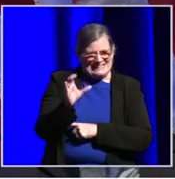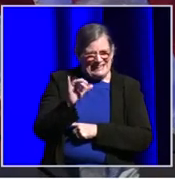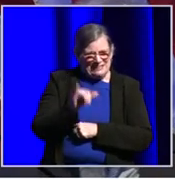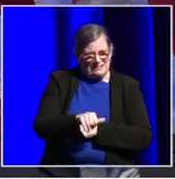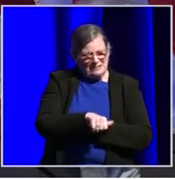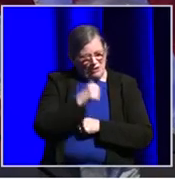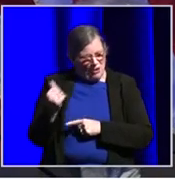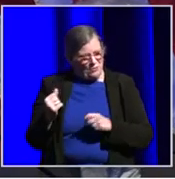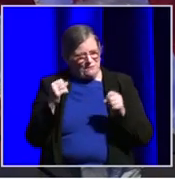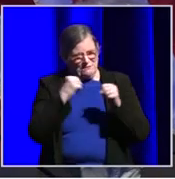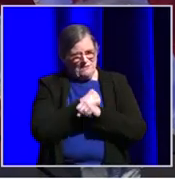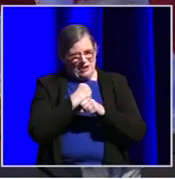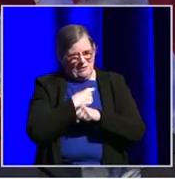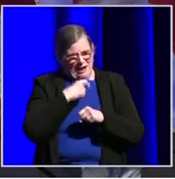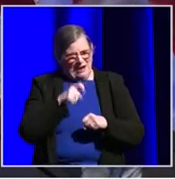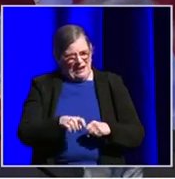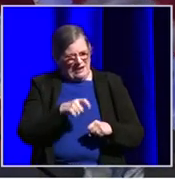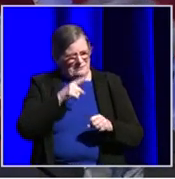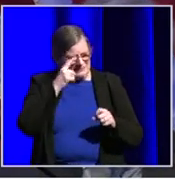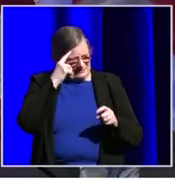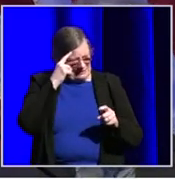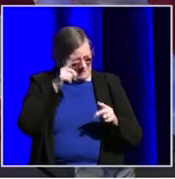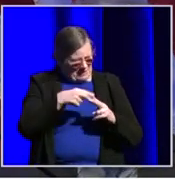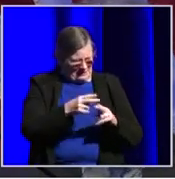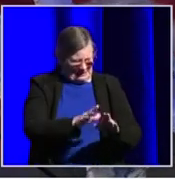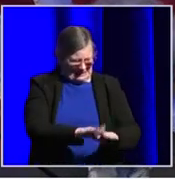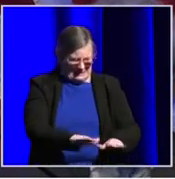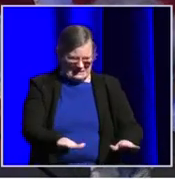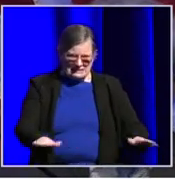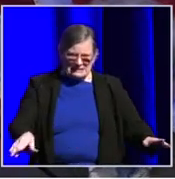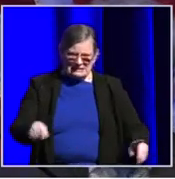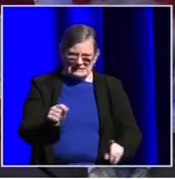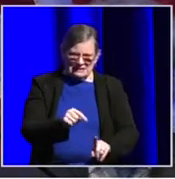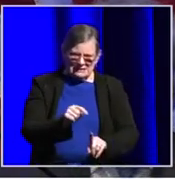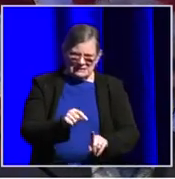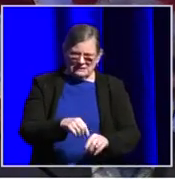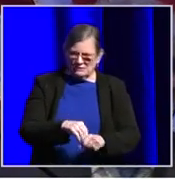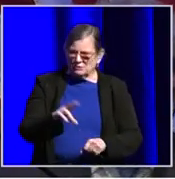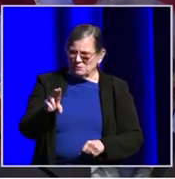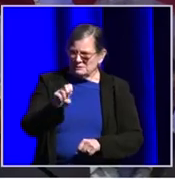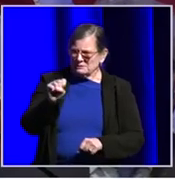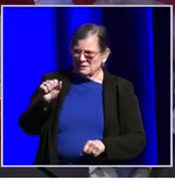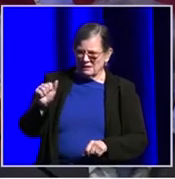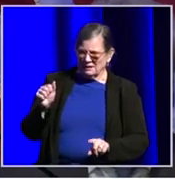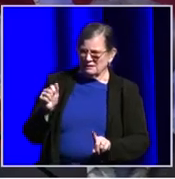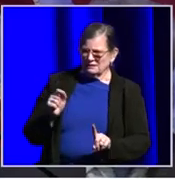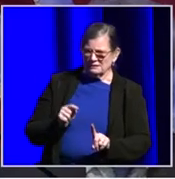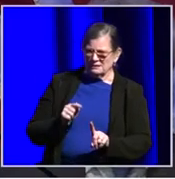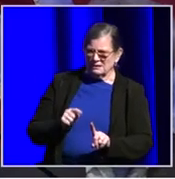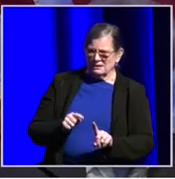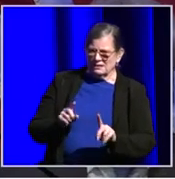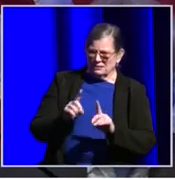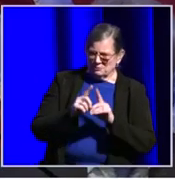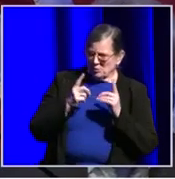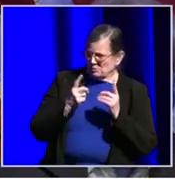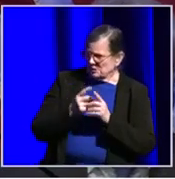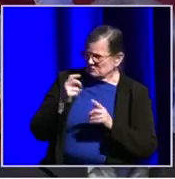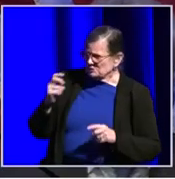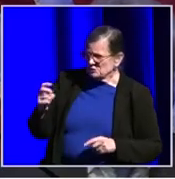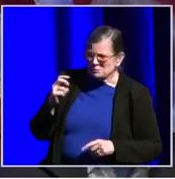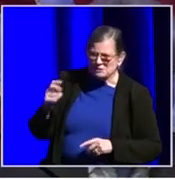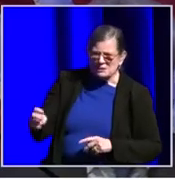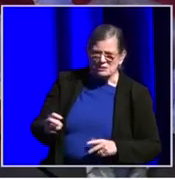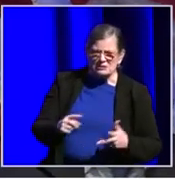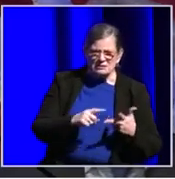for our kids. We partnered with the U.S. Department of Transportation to make generational projects come to